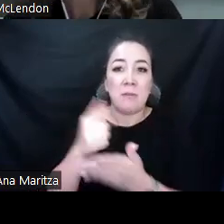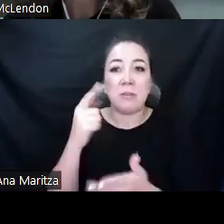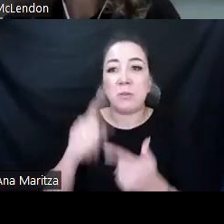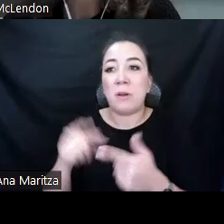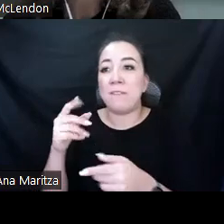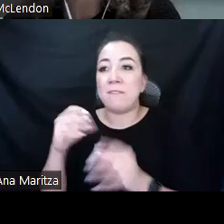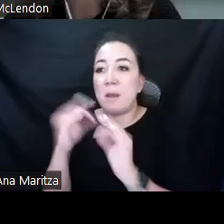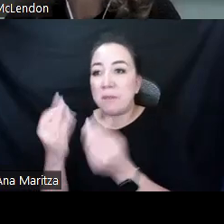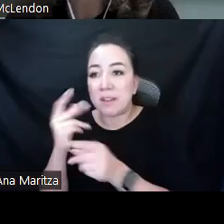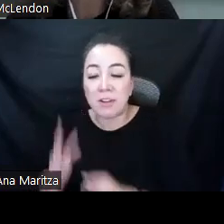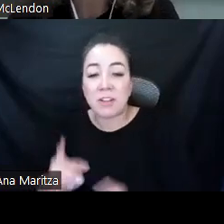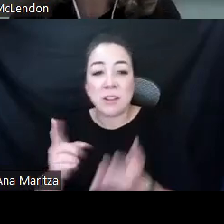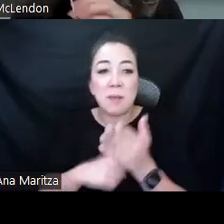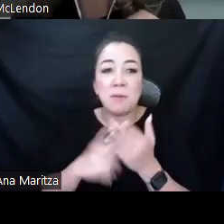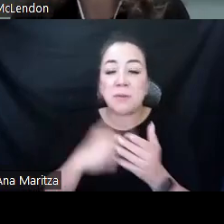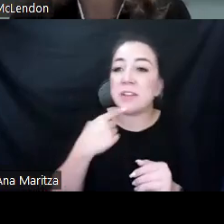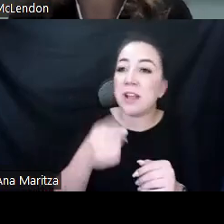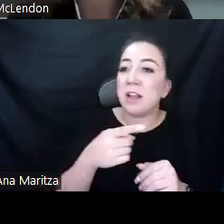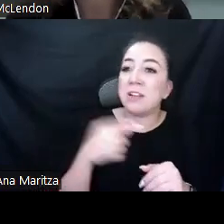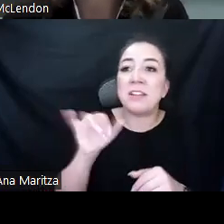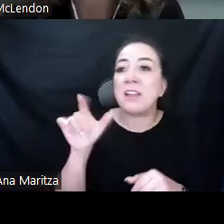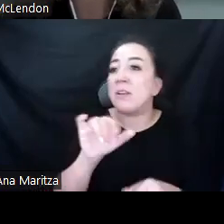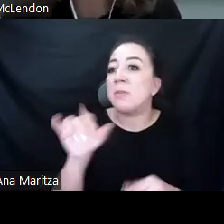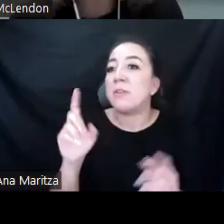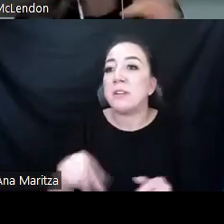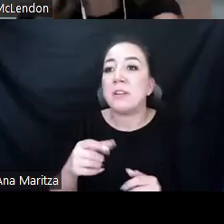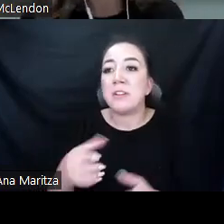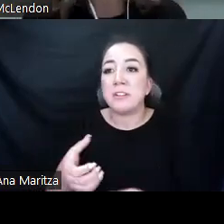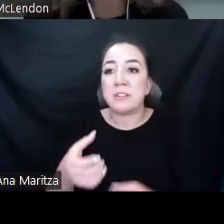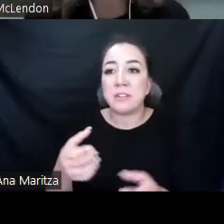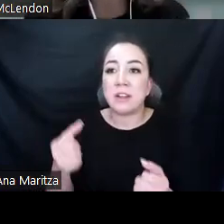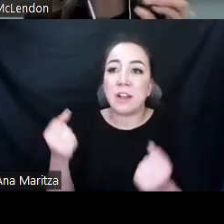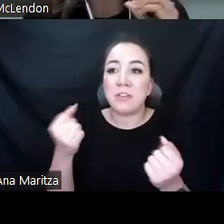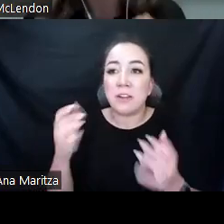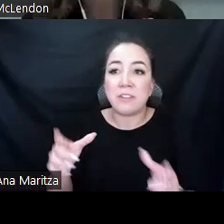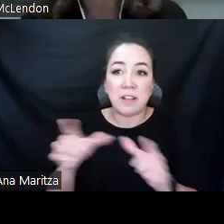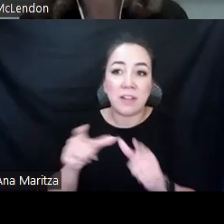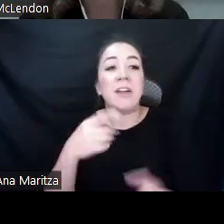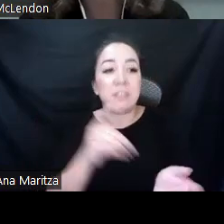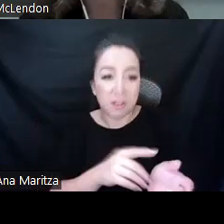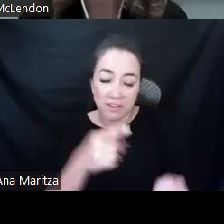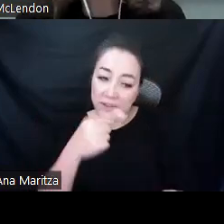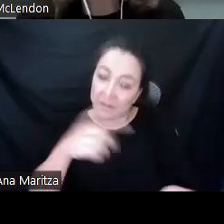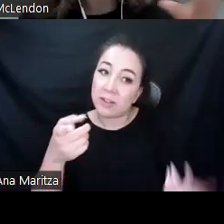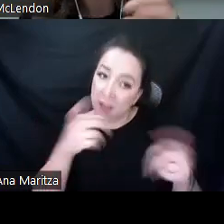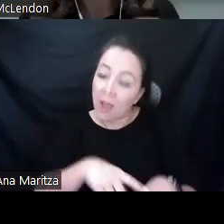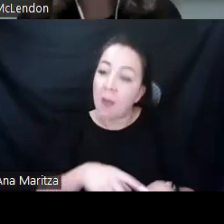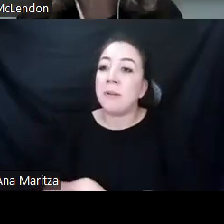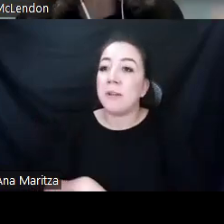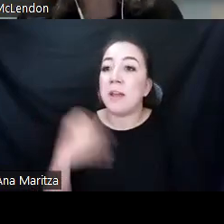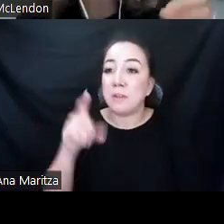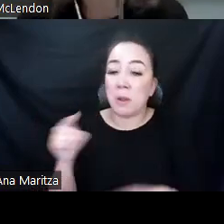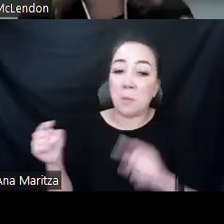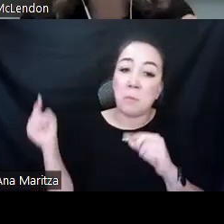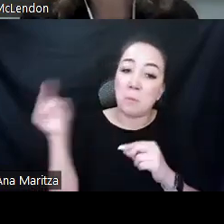caregivers. Sometimes when you can say to people, it's just like when you need to take a driver's license and you've got the doctor there saying, this is what needs to happen. If you can point